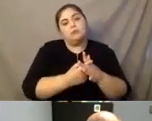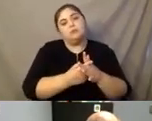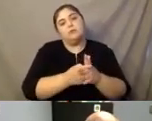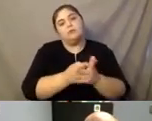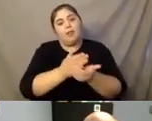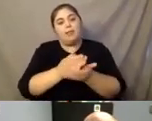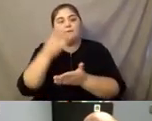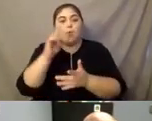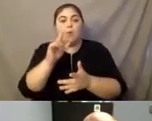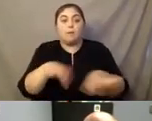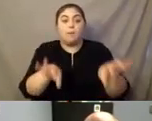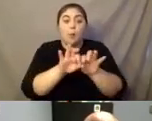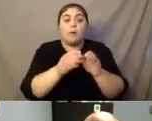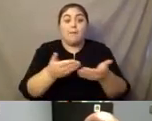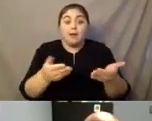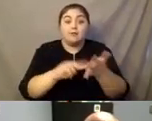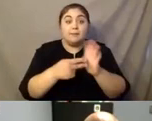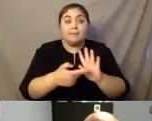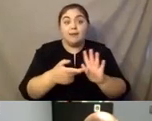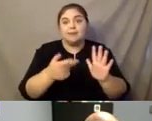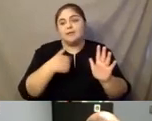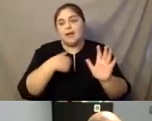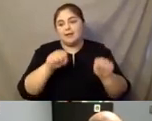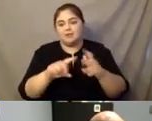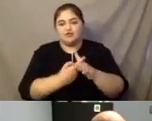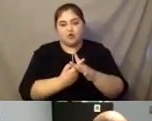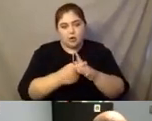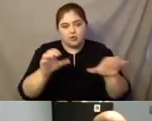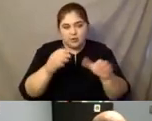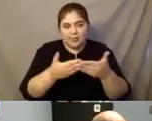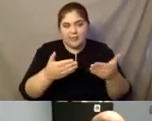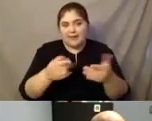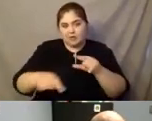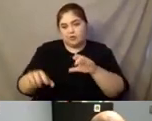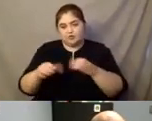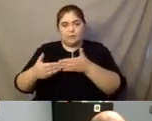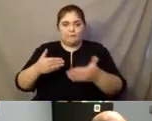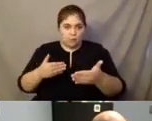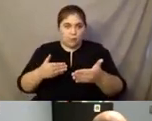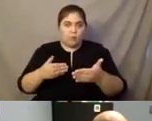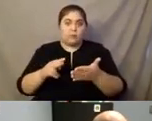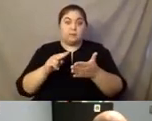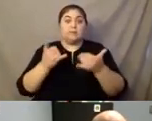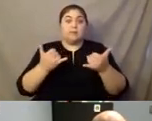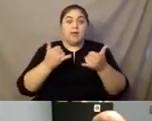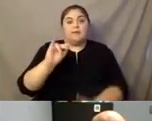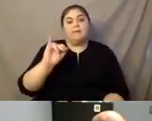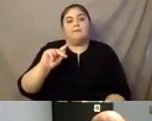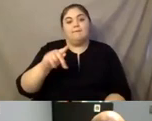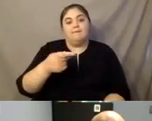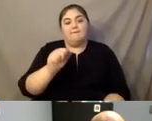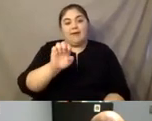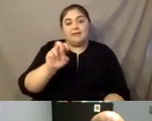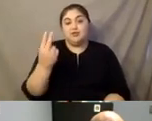allowing me to start some of the filings I couldn't undertake. We went to phase 2 in June, and June